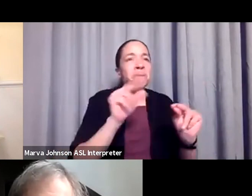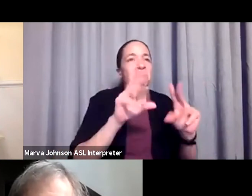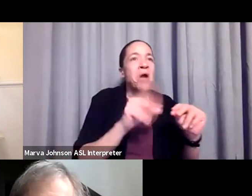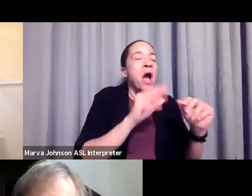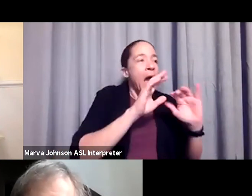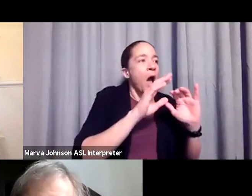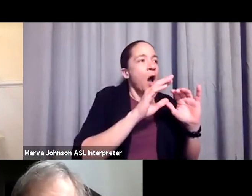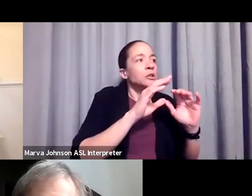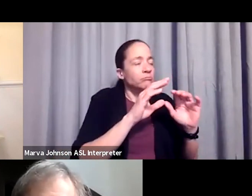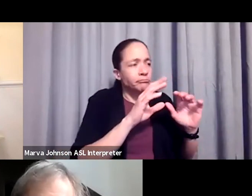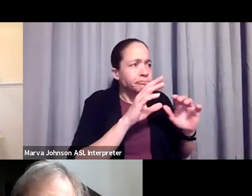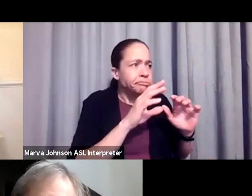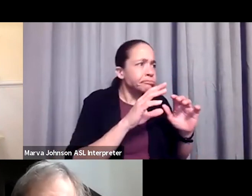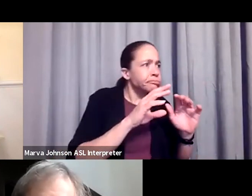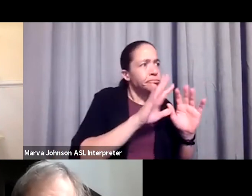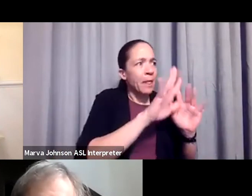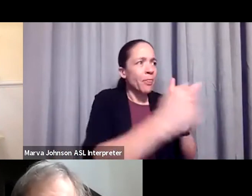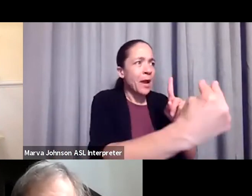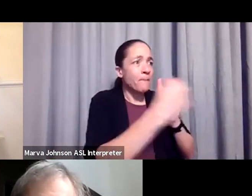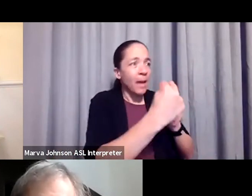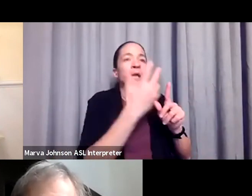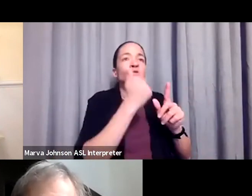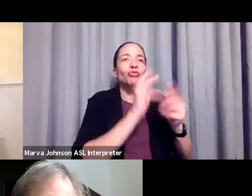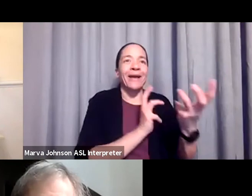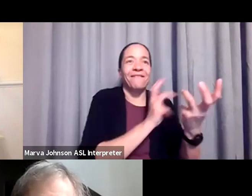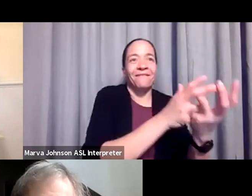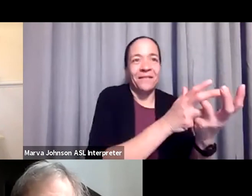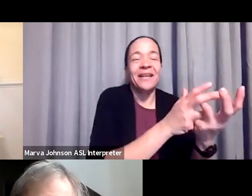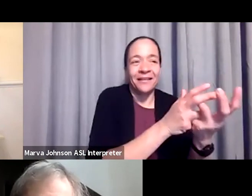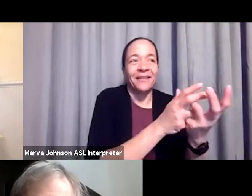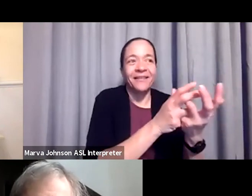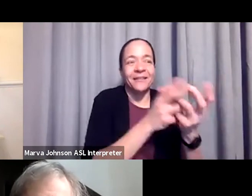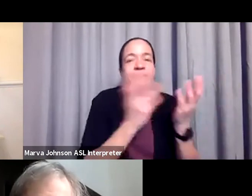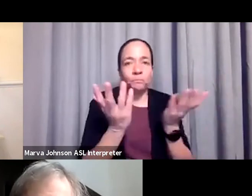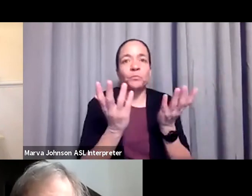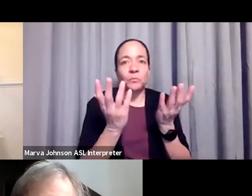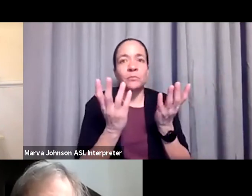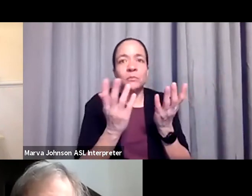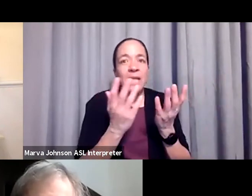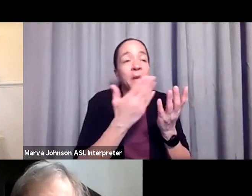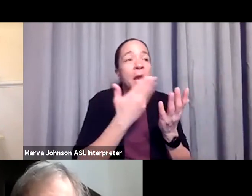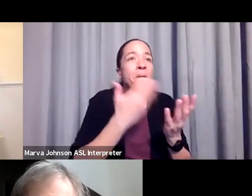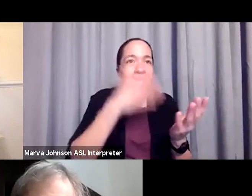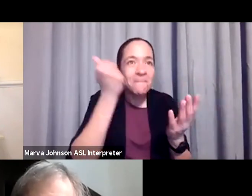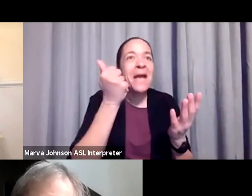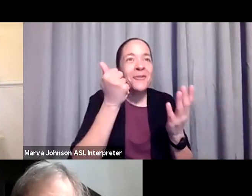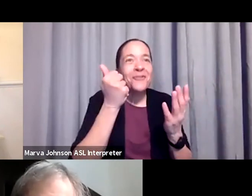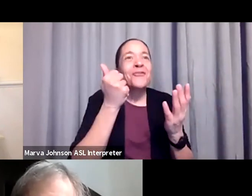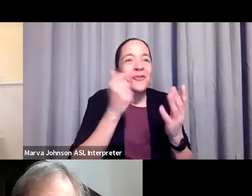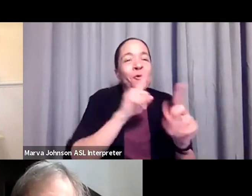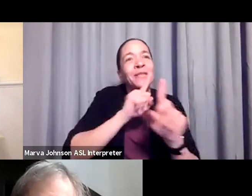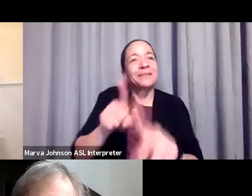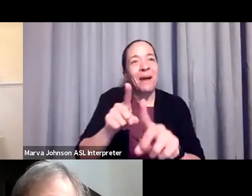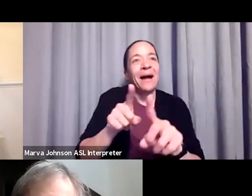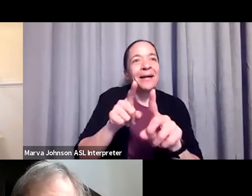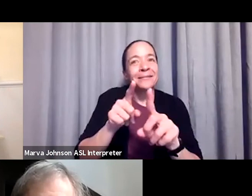without increasing the spend or changing where we were buying, make a much different much better return by having words and images